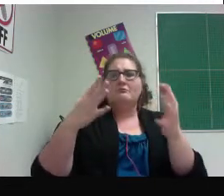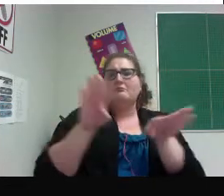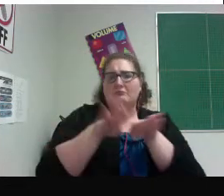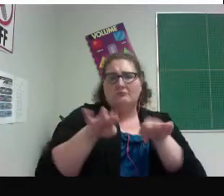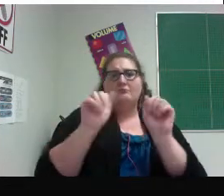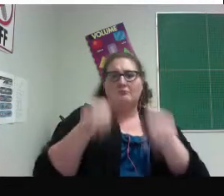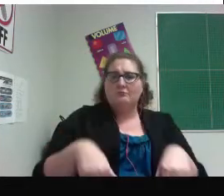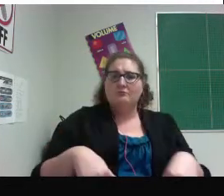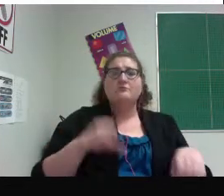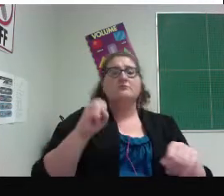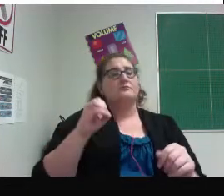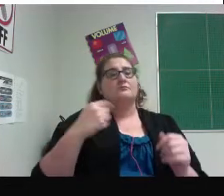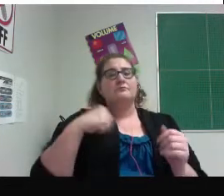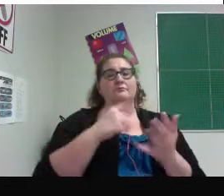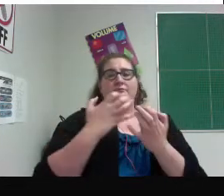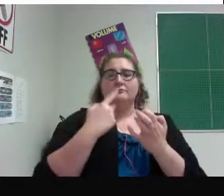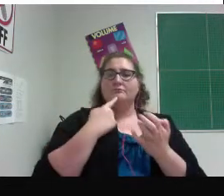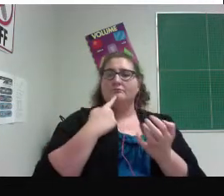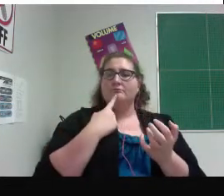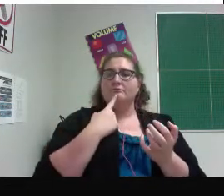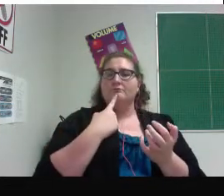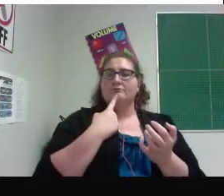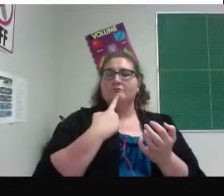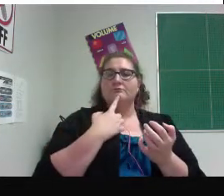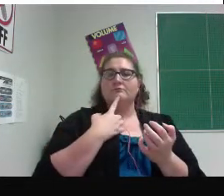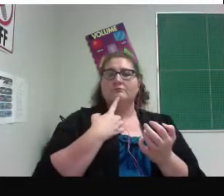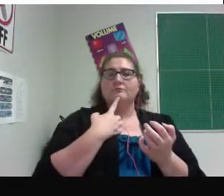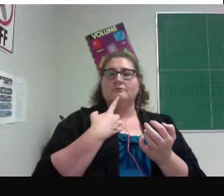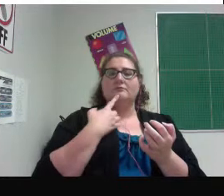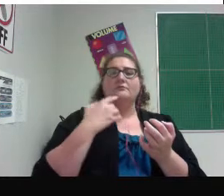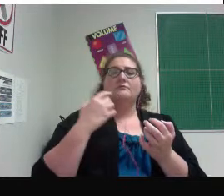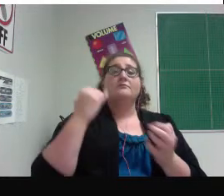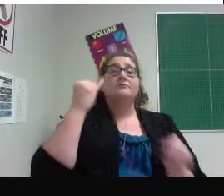planes going through them. So we want to say that